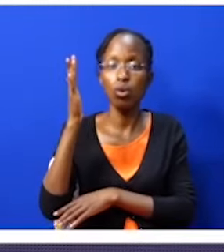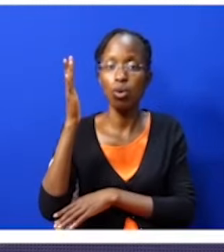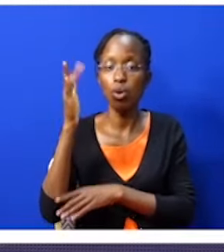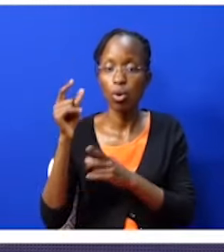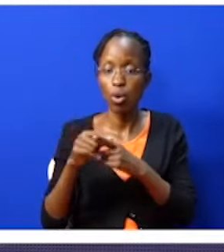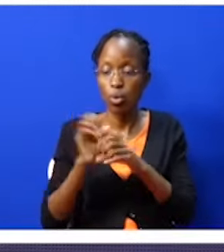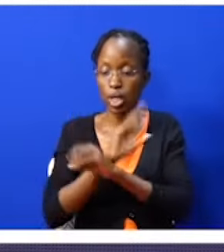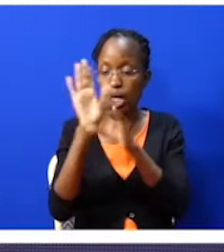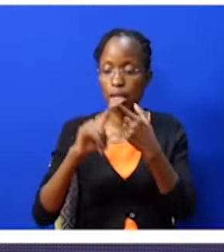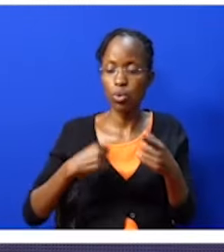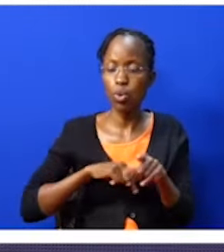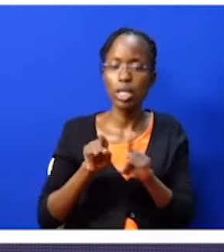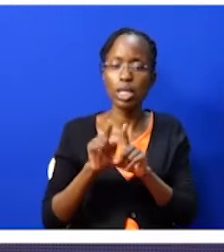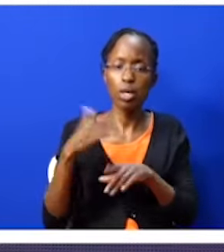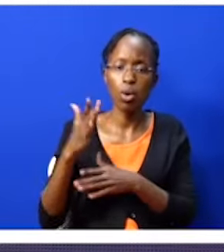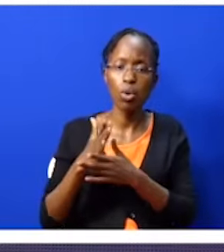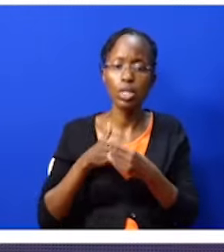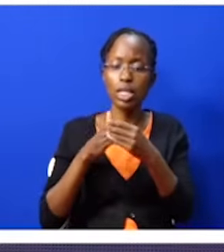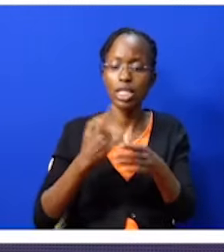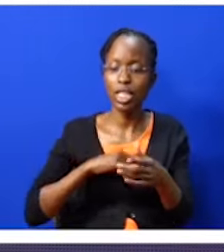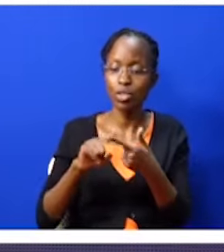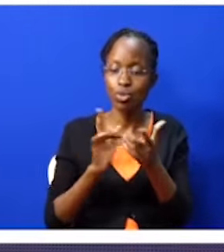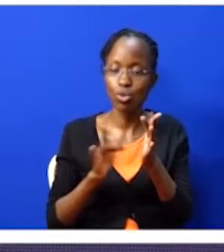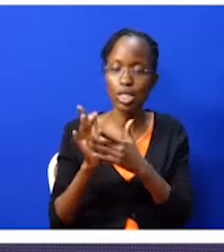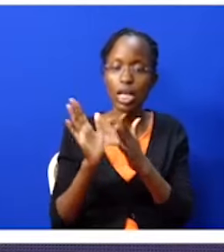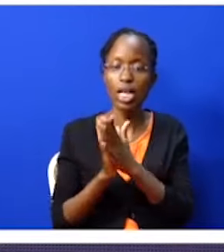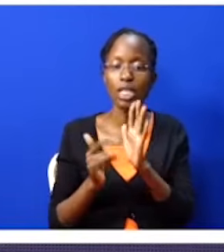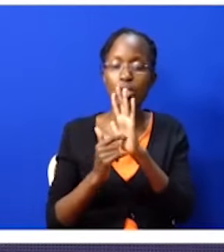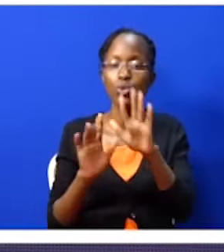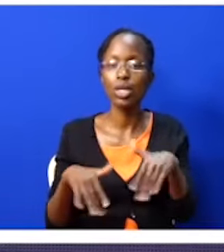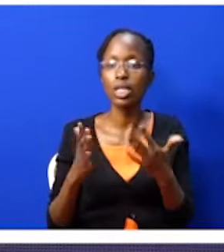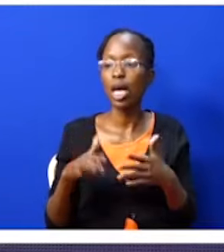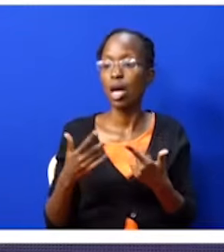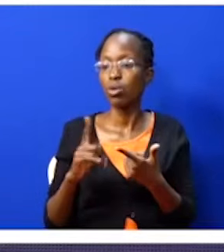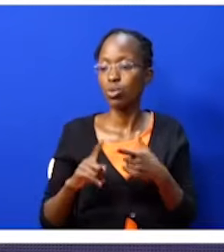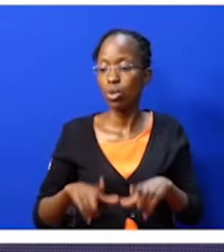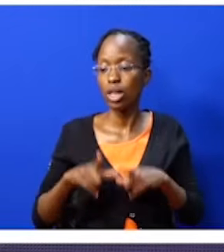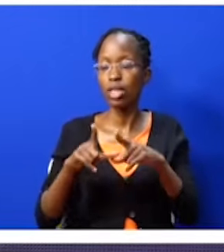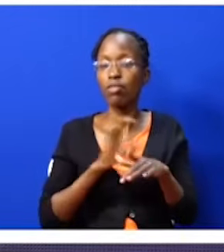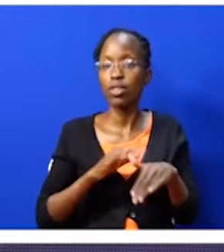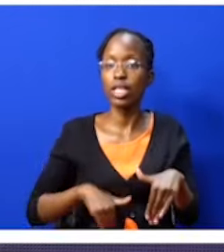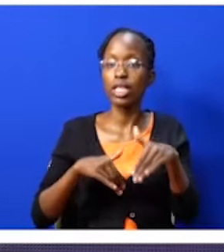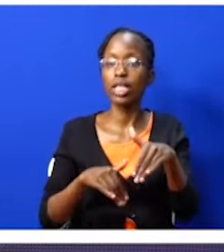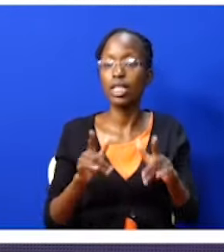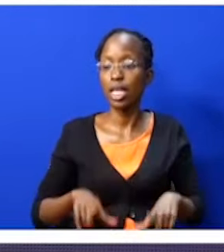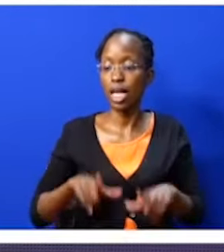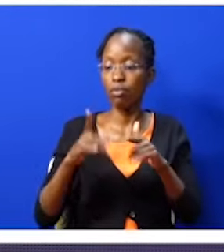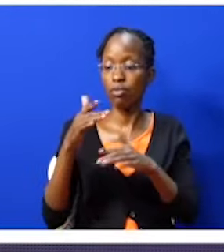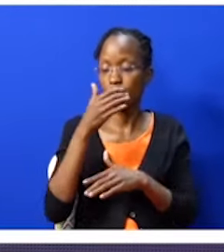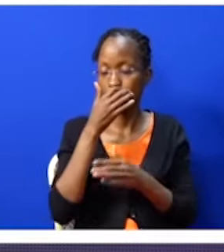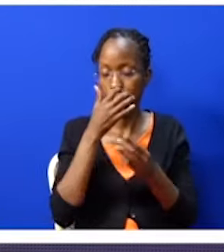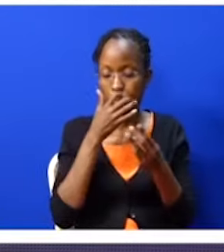He's always pointing us to Jesus and always showing us how to live the Christian life right. Number three,